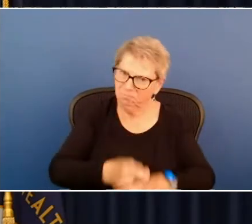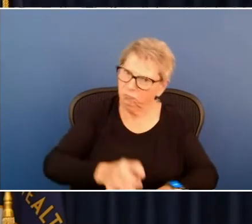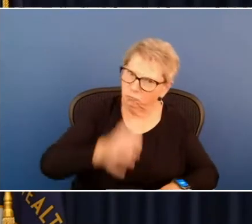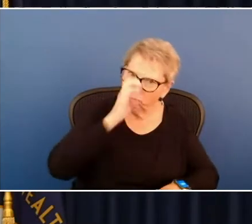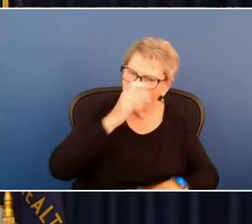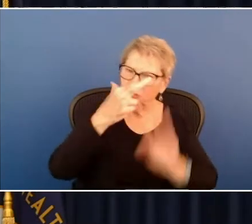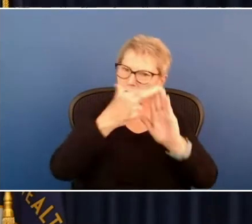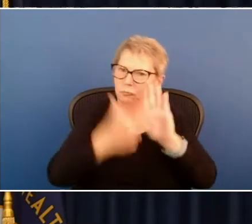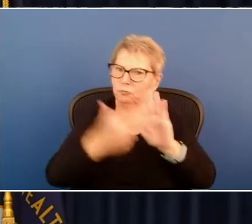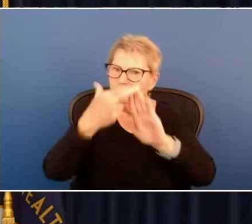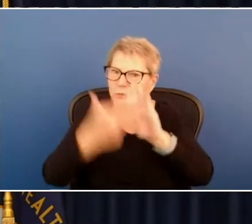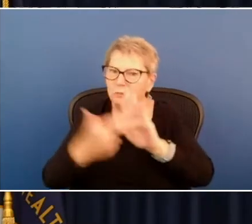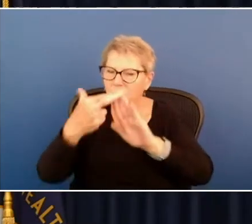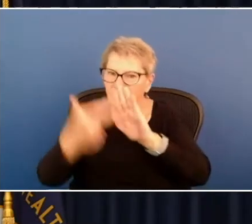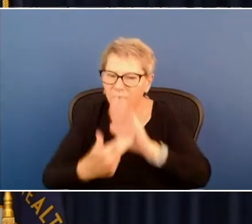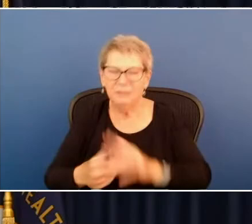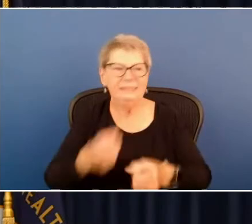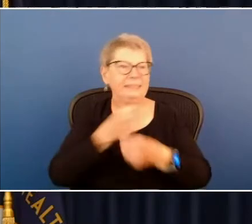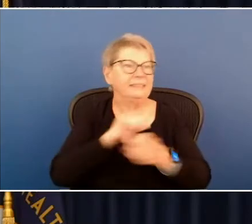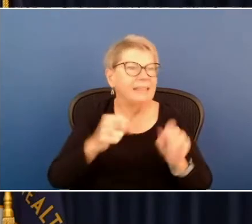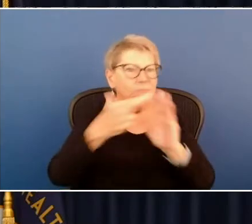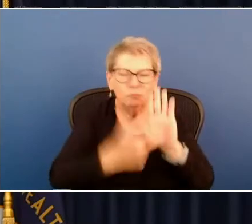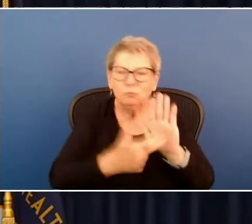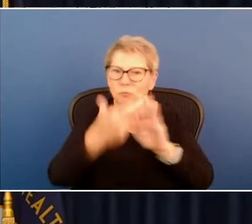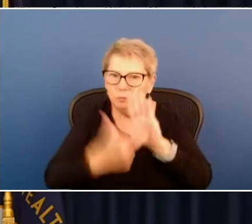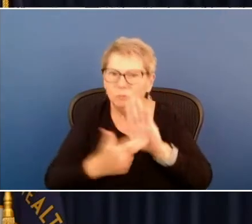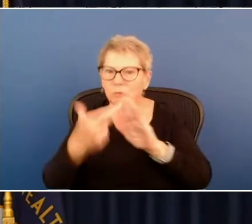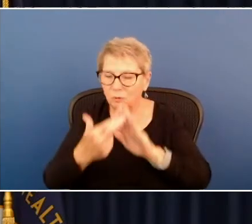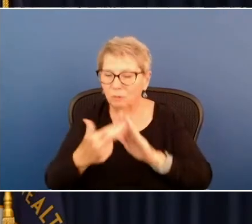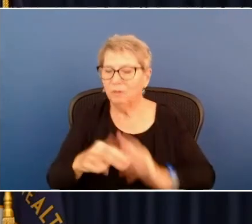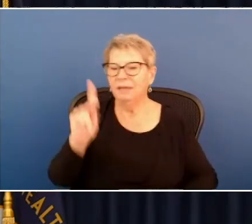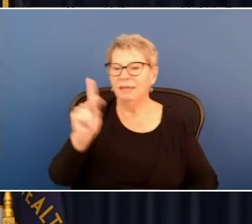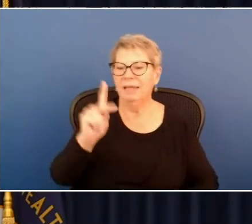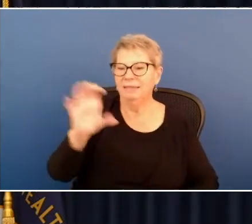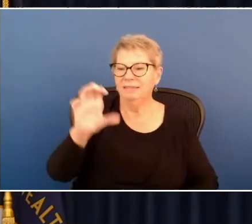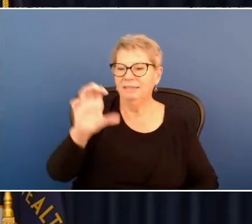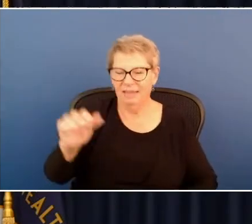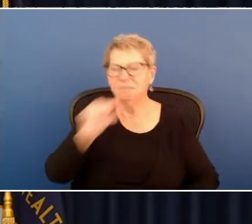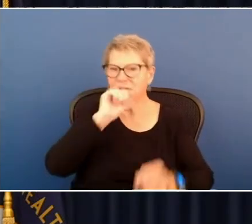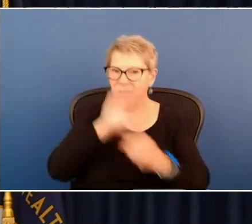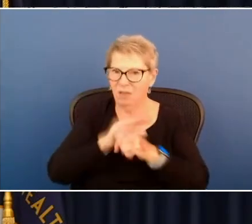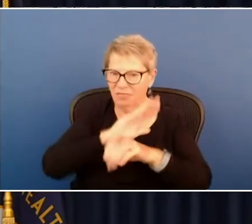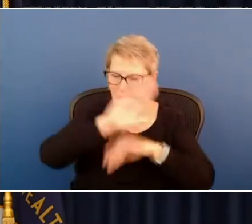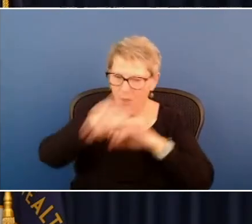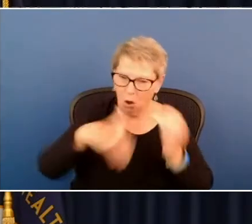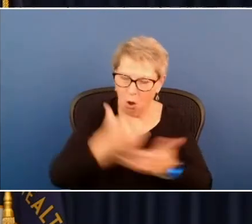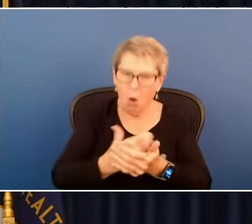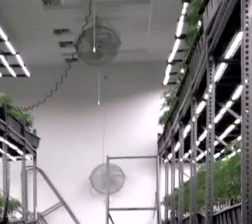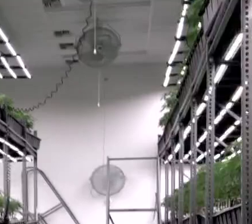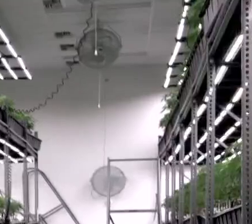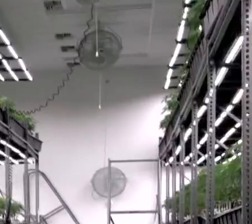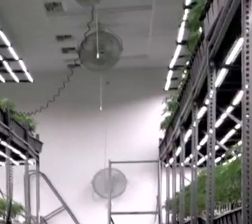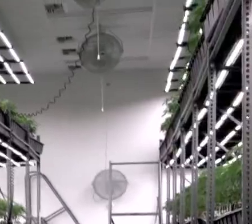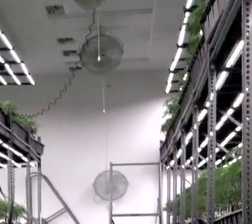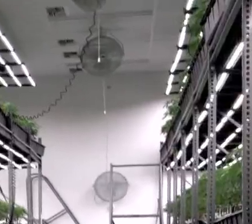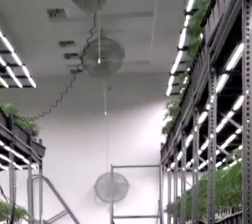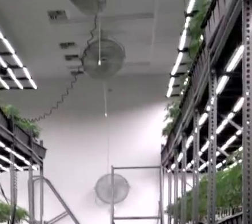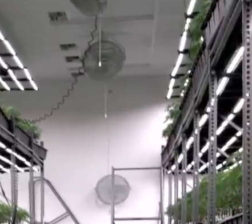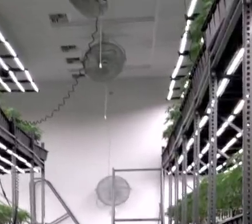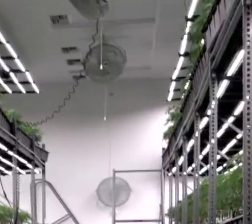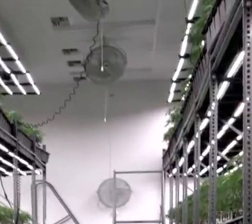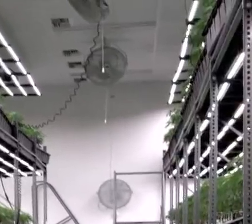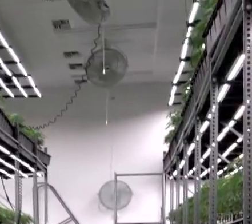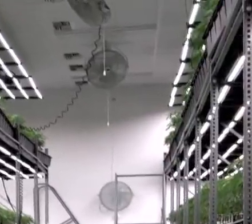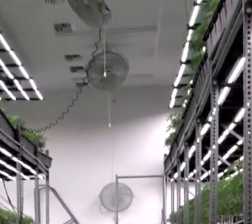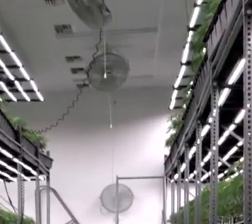compliance facilities like KCA will guarantee all Kentucky cannabis is held to the highest medical standards. Kentucky